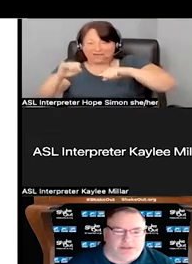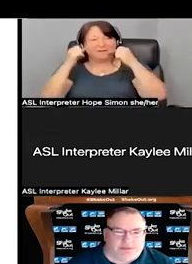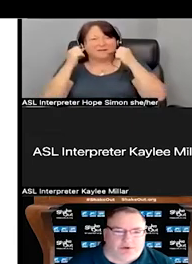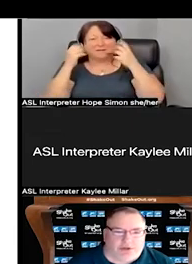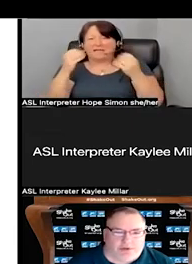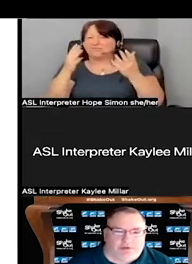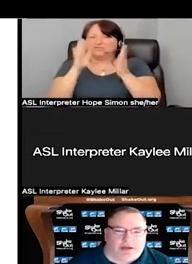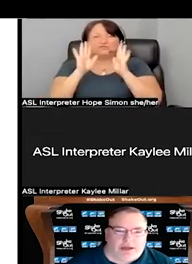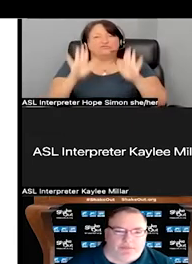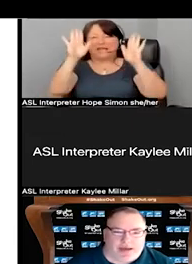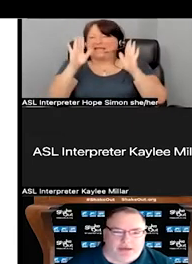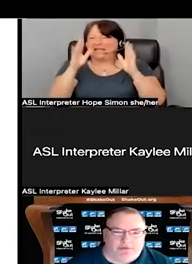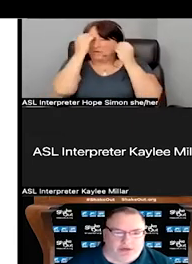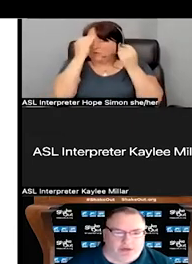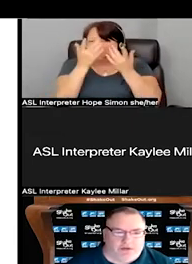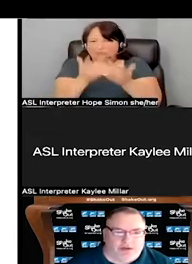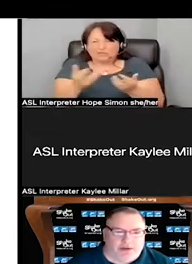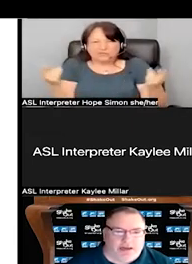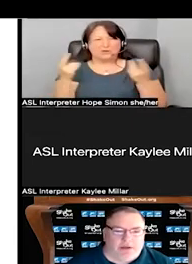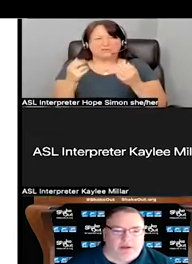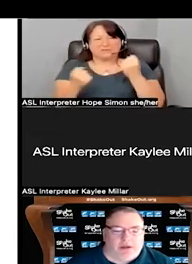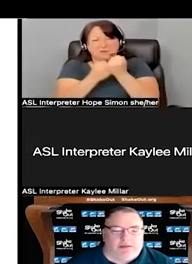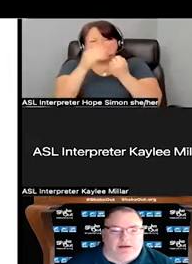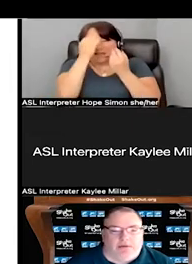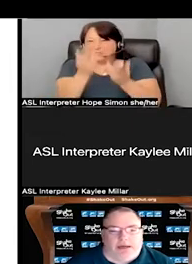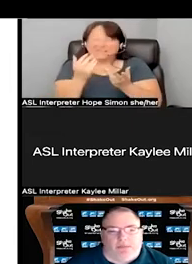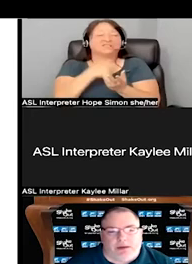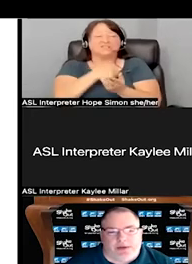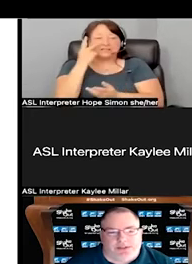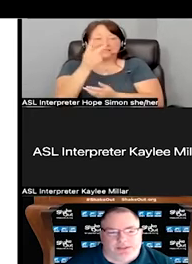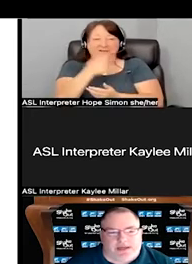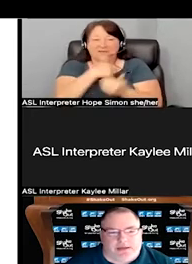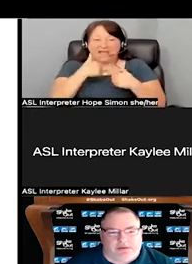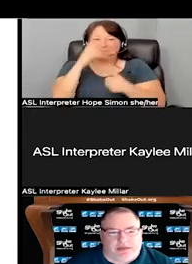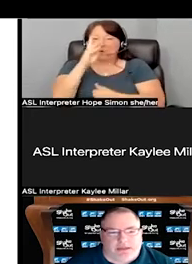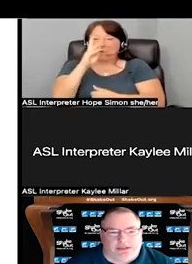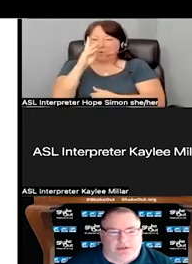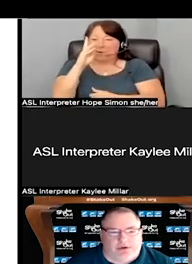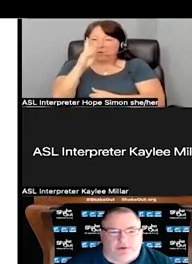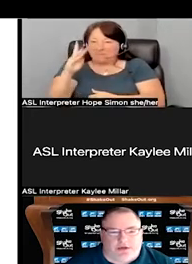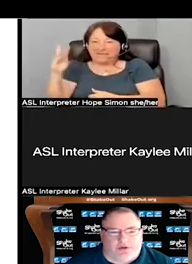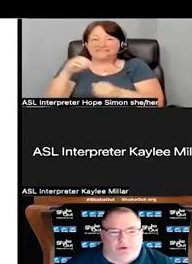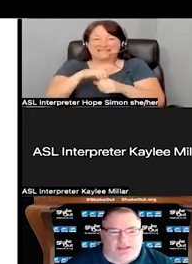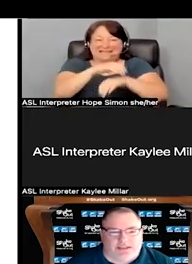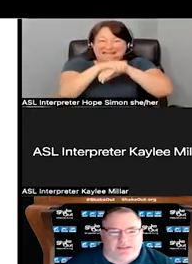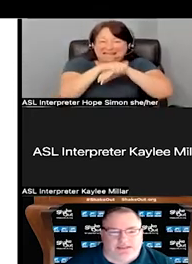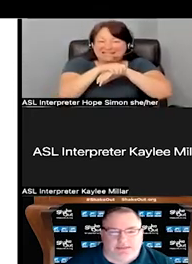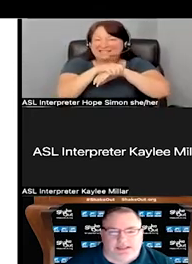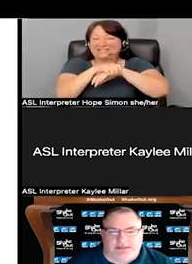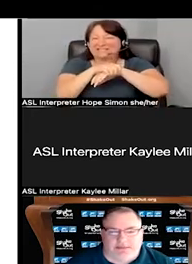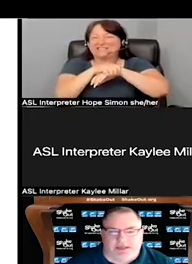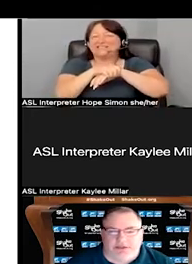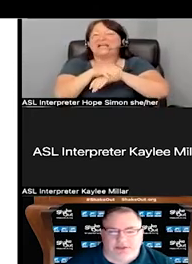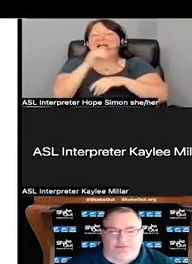resources now supporting the, that information. You can see we have that web pages in that in English,